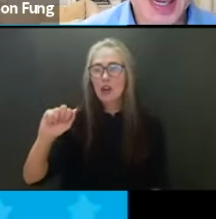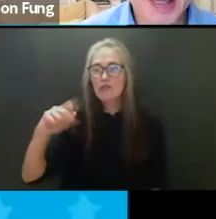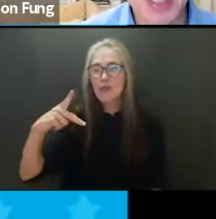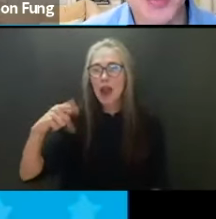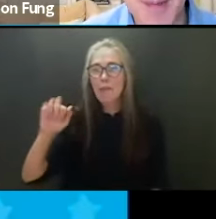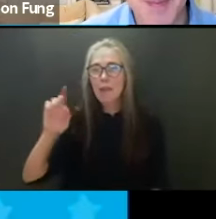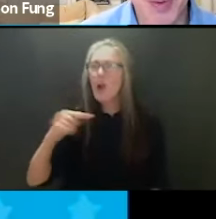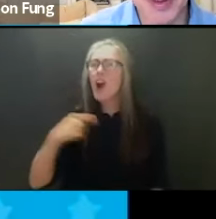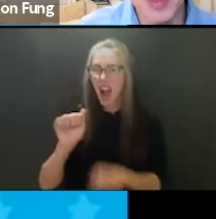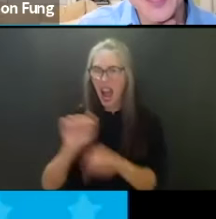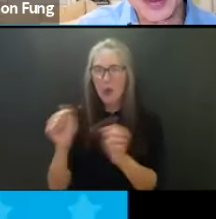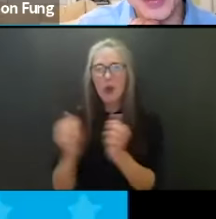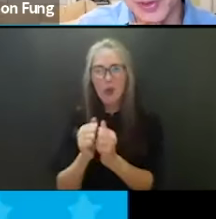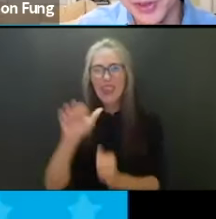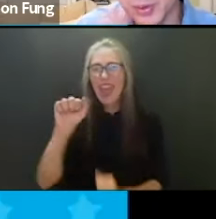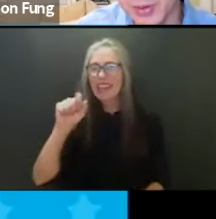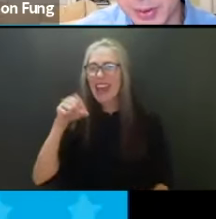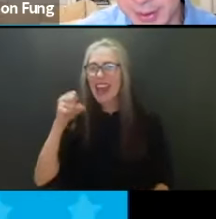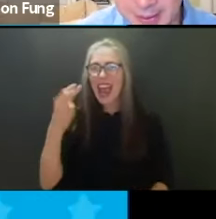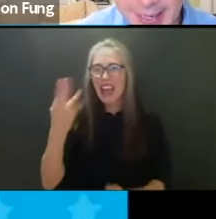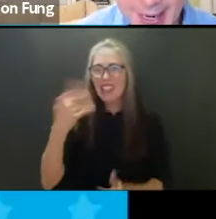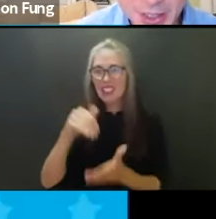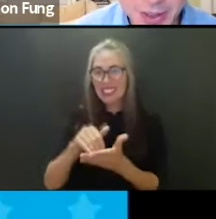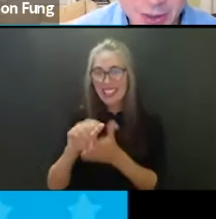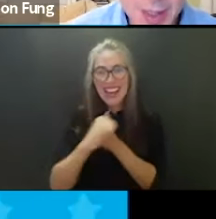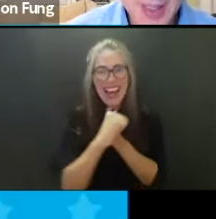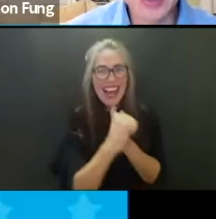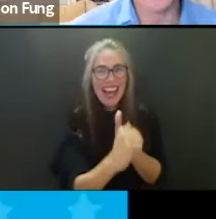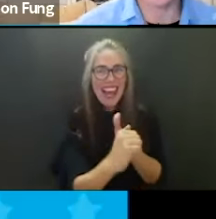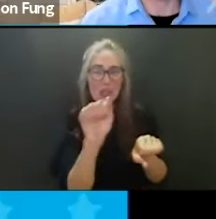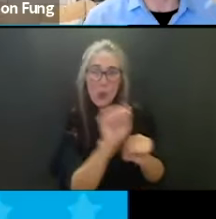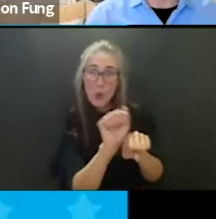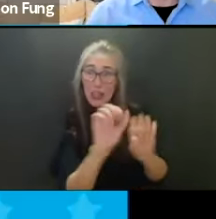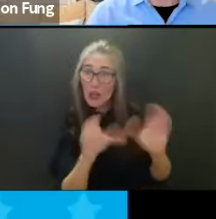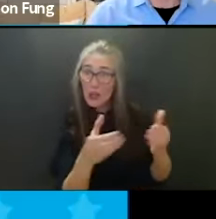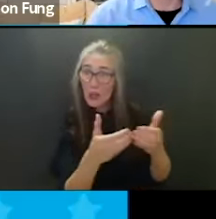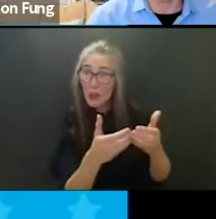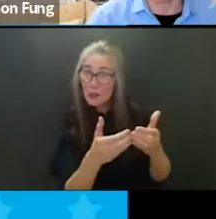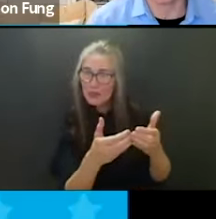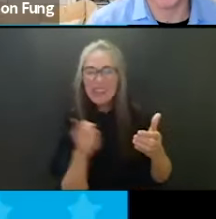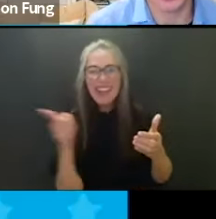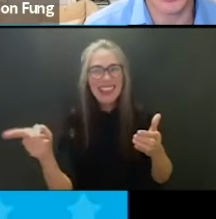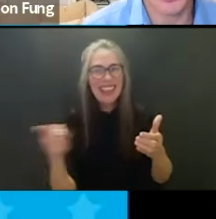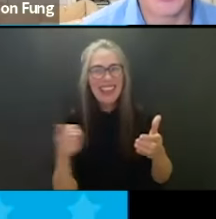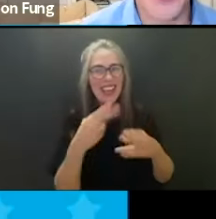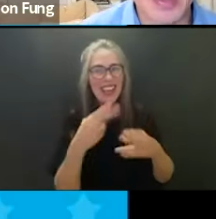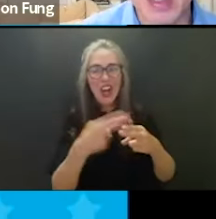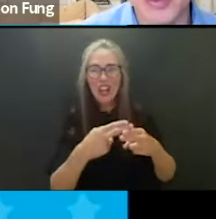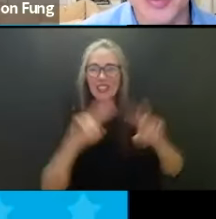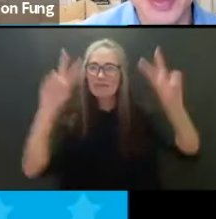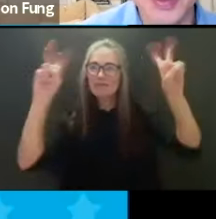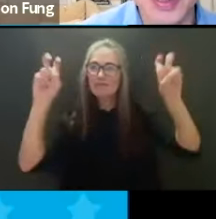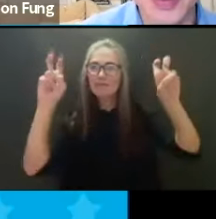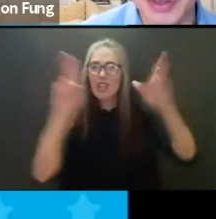and Miles Rappaport, who I have the good fortune to work with at the Ash Center, led a working group to explore what they